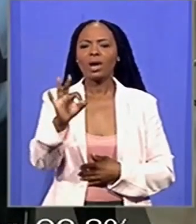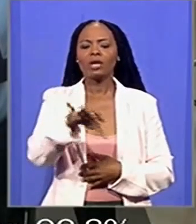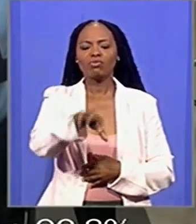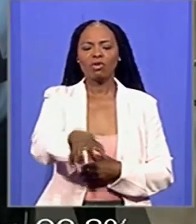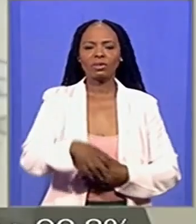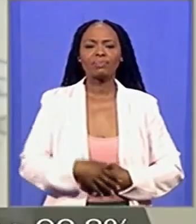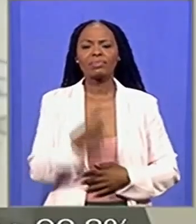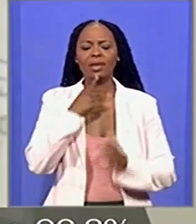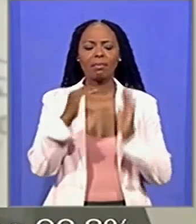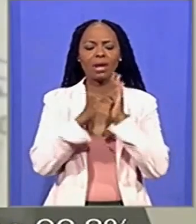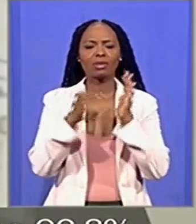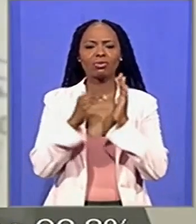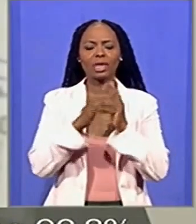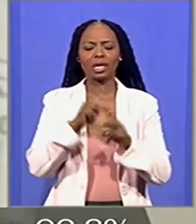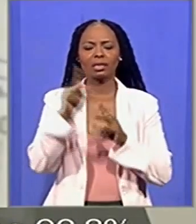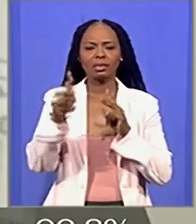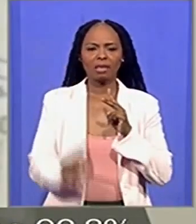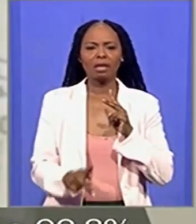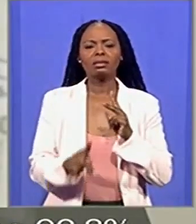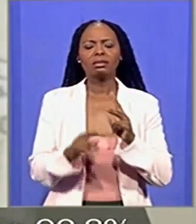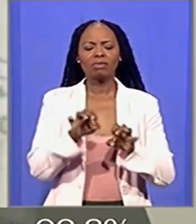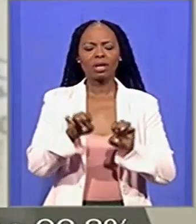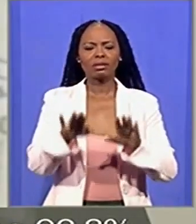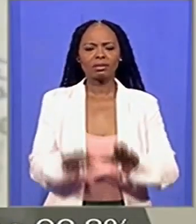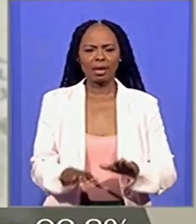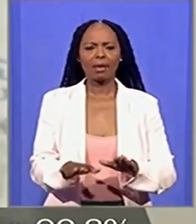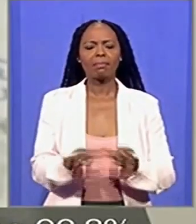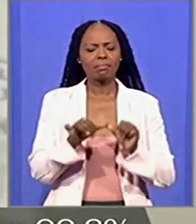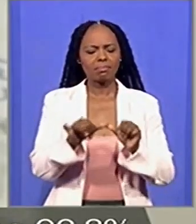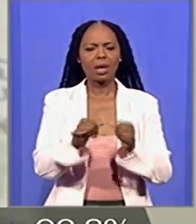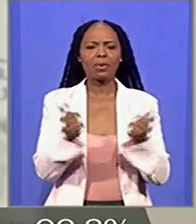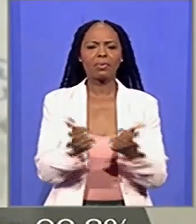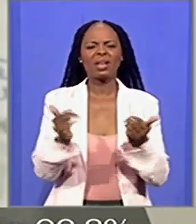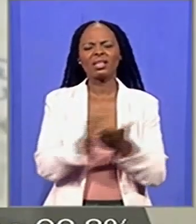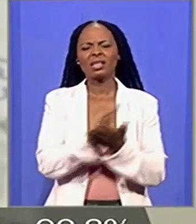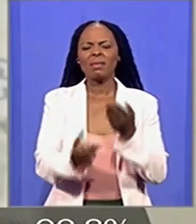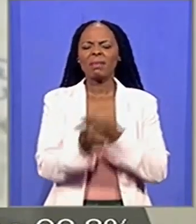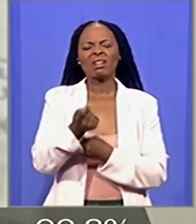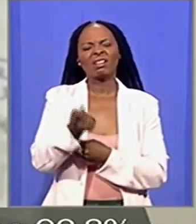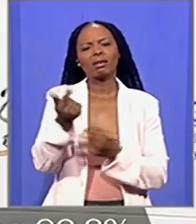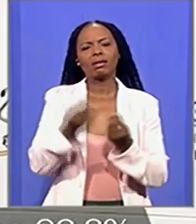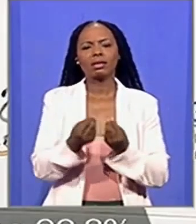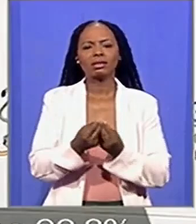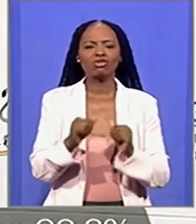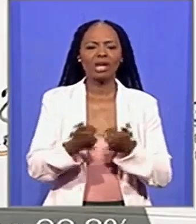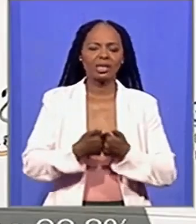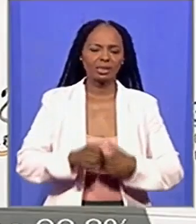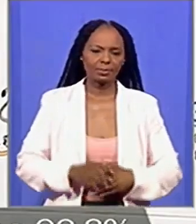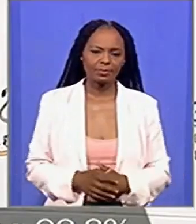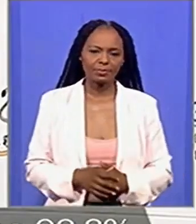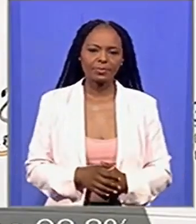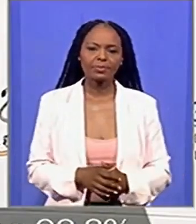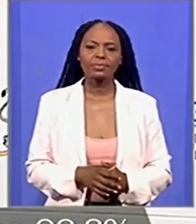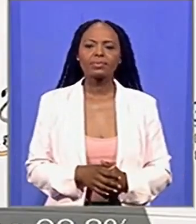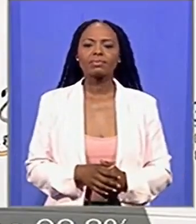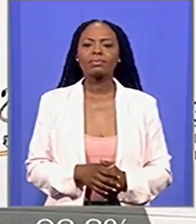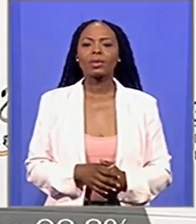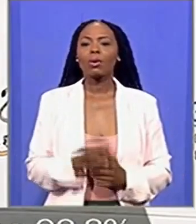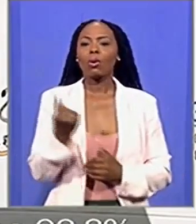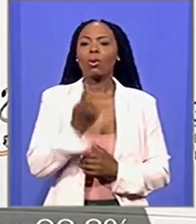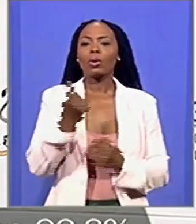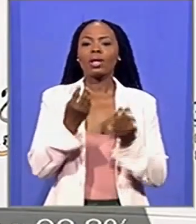sentle fela le gore go nnile le ditiragalo tse di sa amogelesegeng di le mmalwa. The only thing that was there